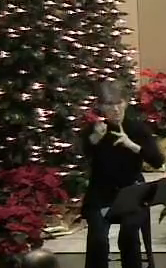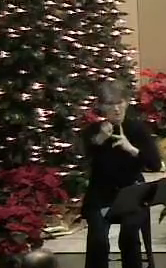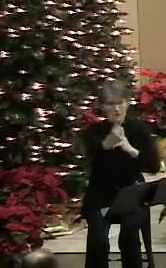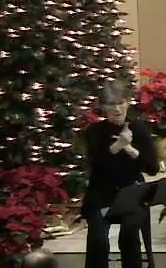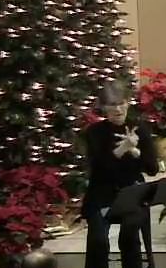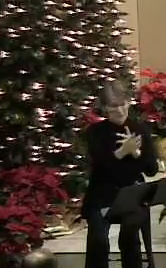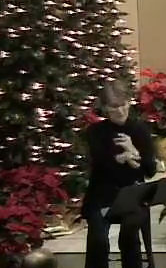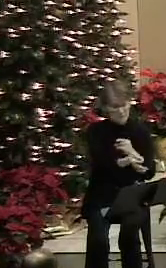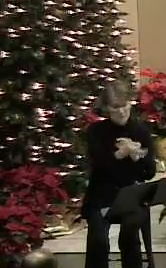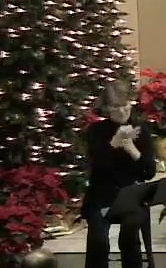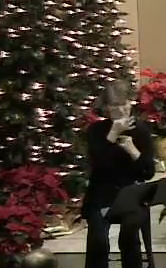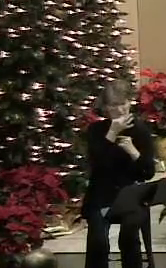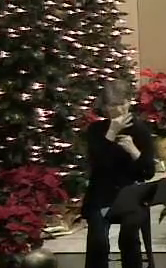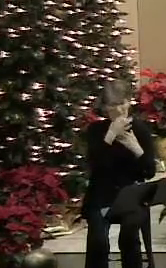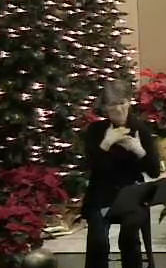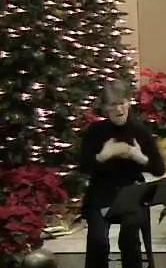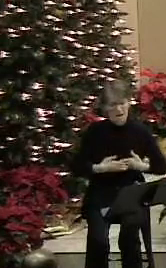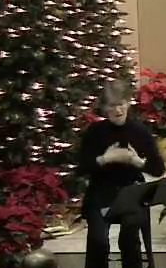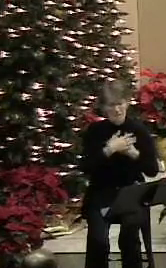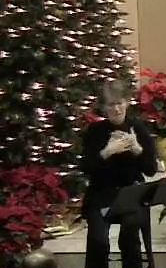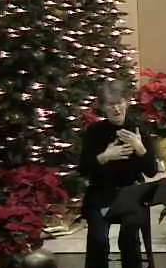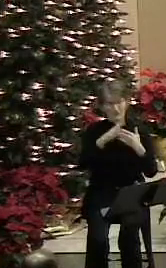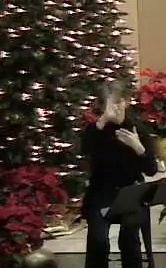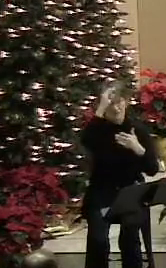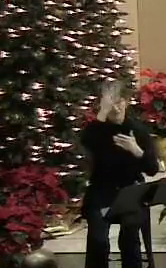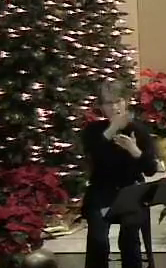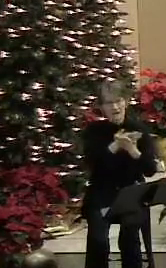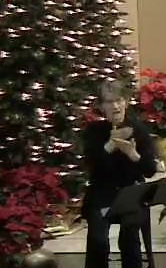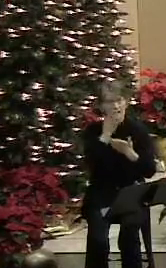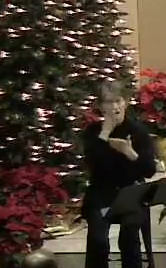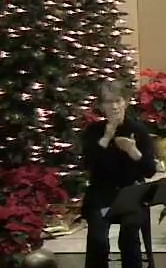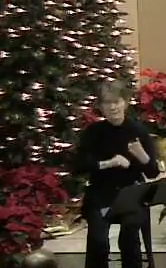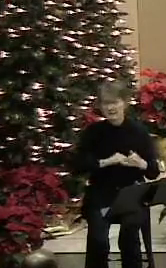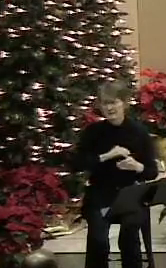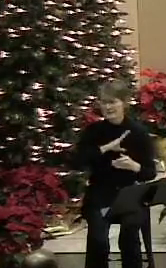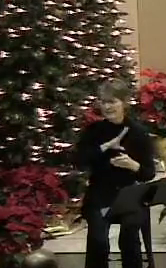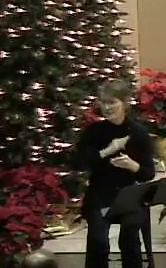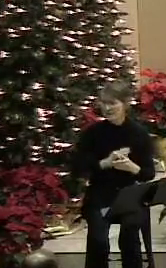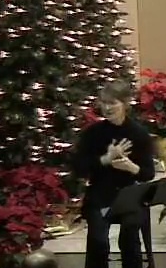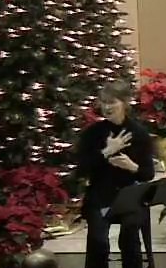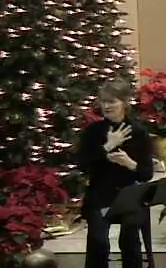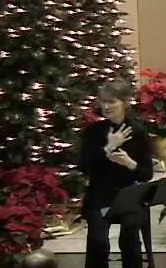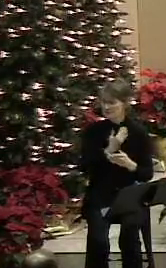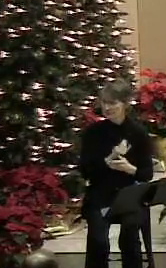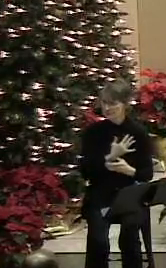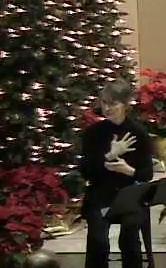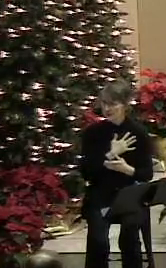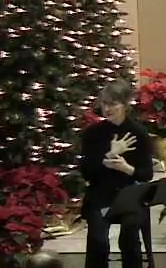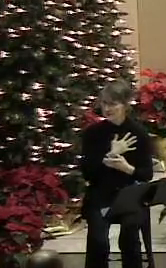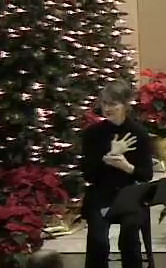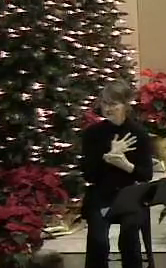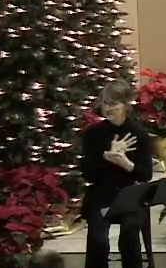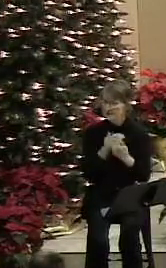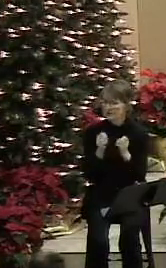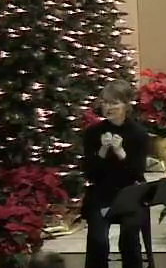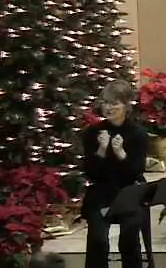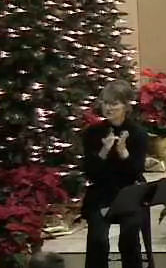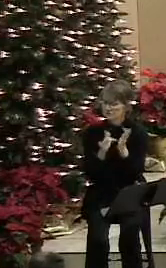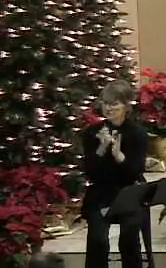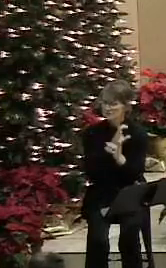most holy body and blood of your Son may be filled with every grace and heavenly blessing through Christ our Lord.